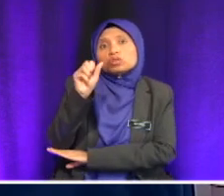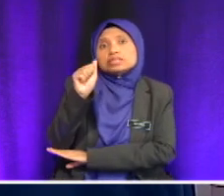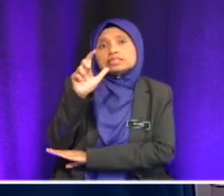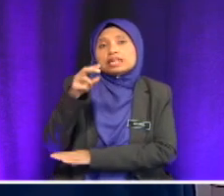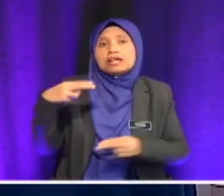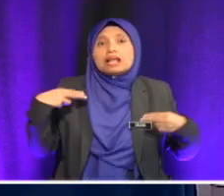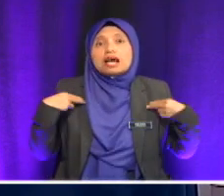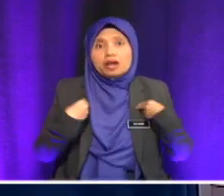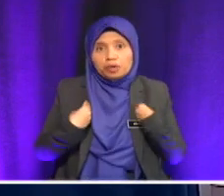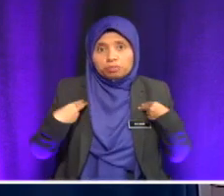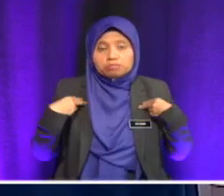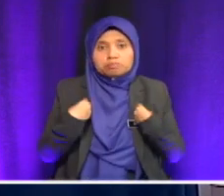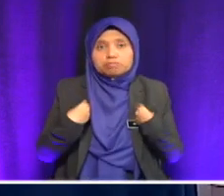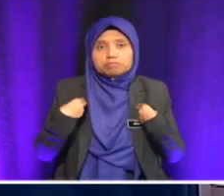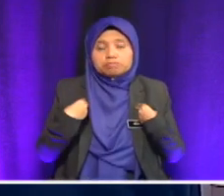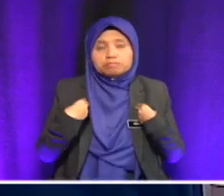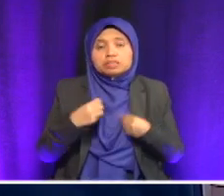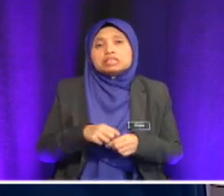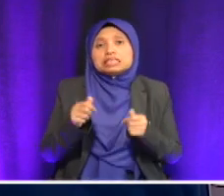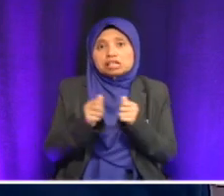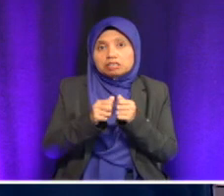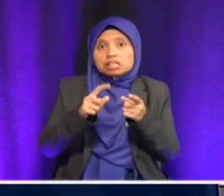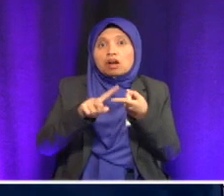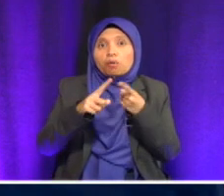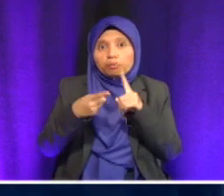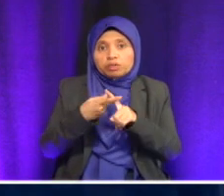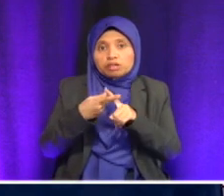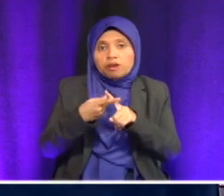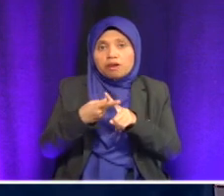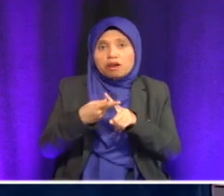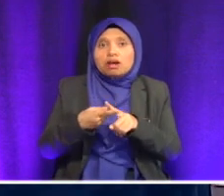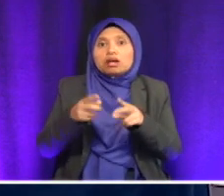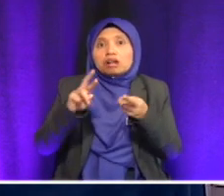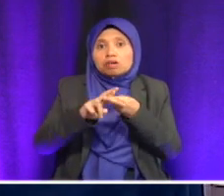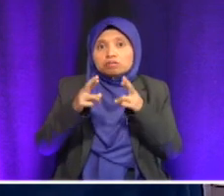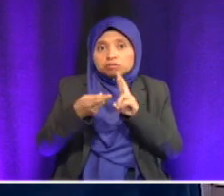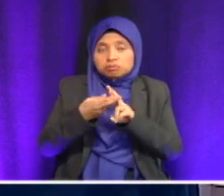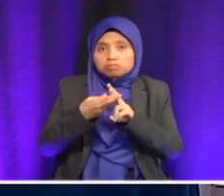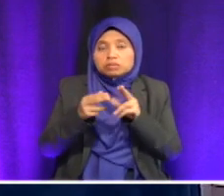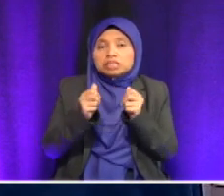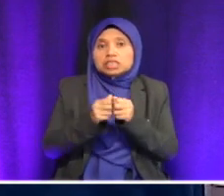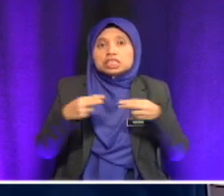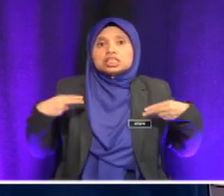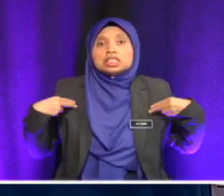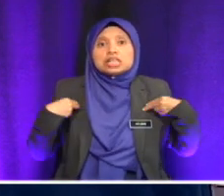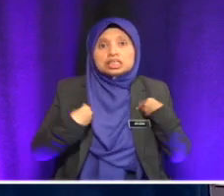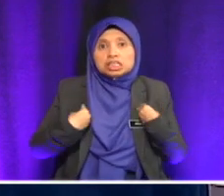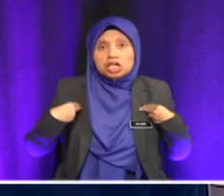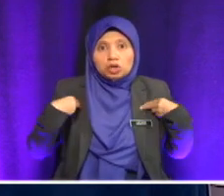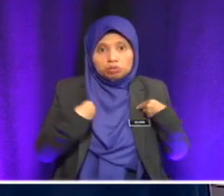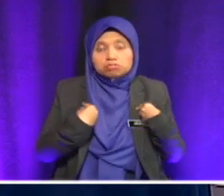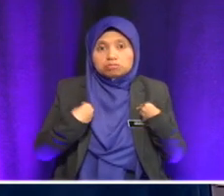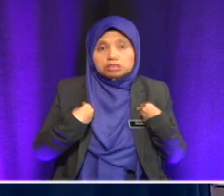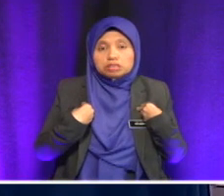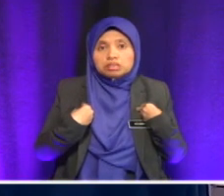spend their lives in pairs, devoted to a best friend. These friendships between elephants are well known, but in an elephant sanctuary in the United